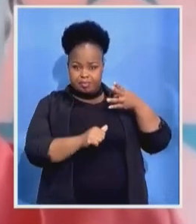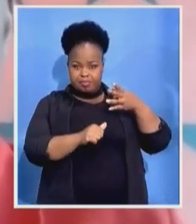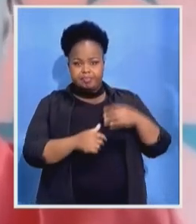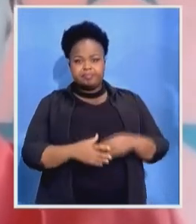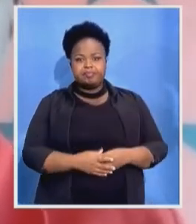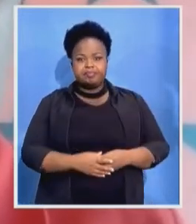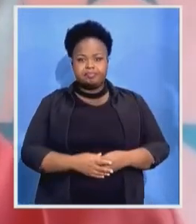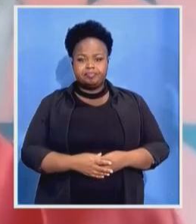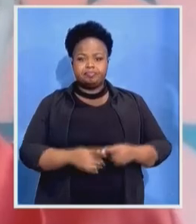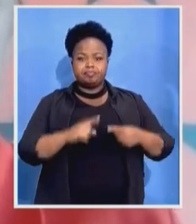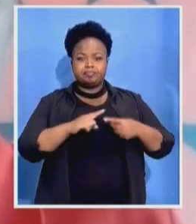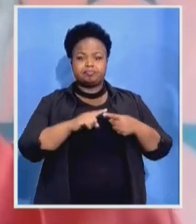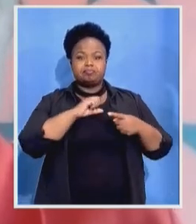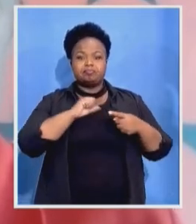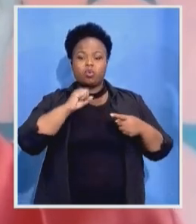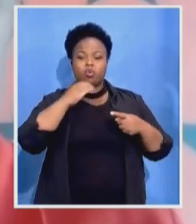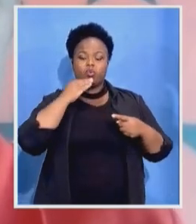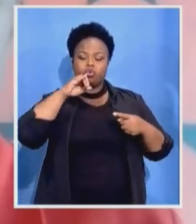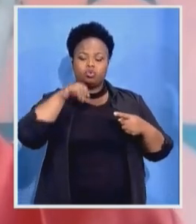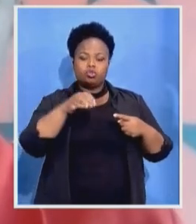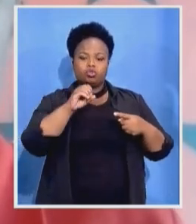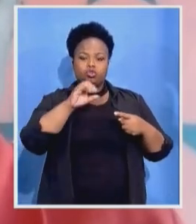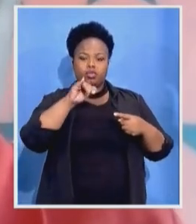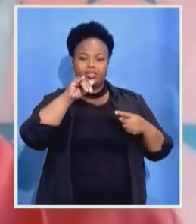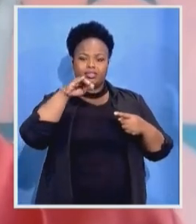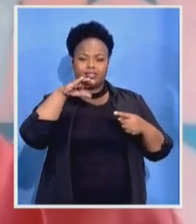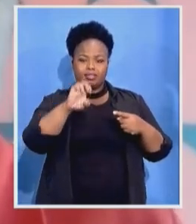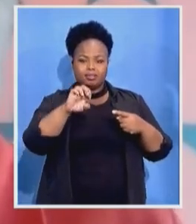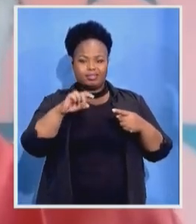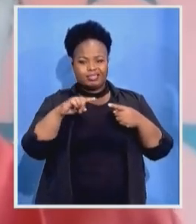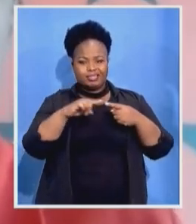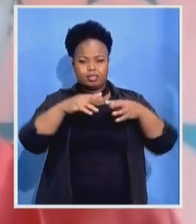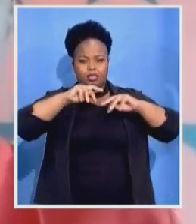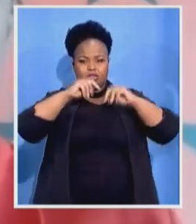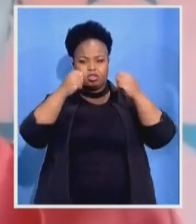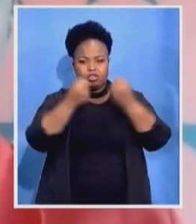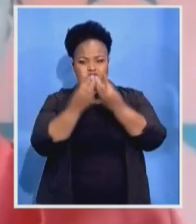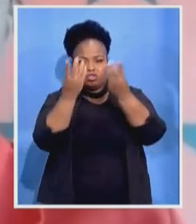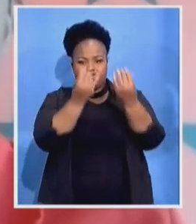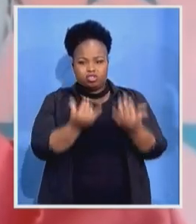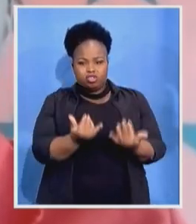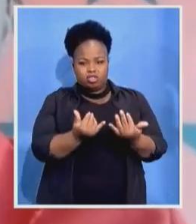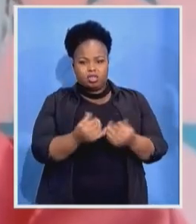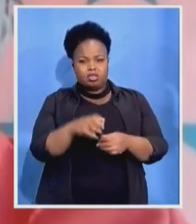Moruba is the national treasurer of the SACP.